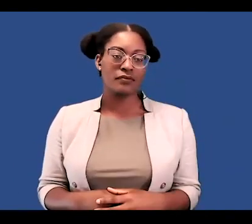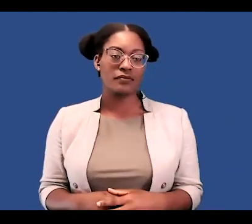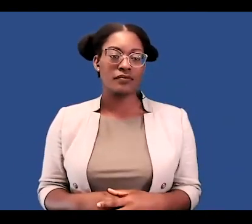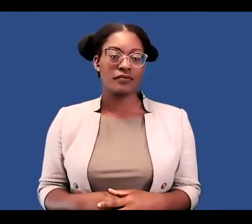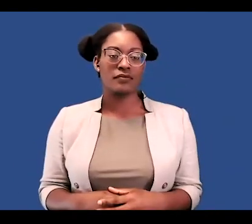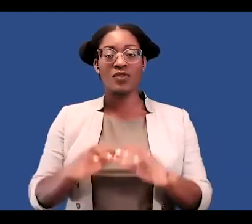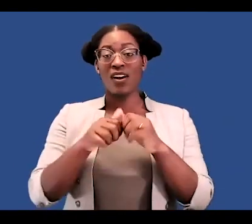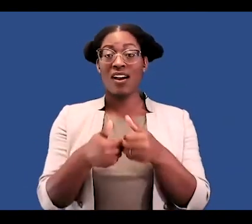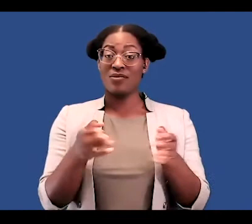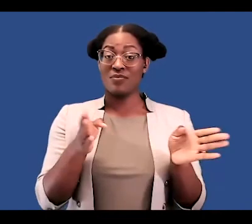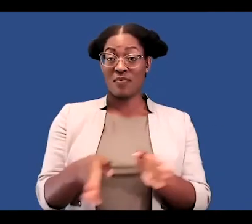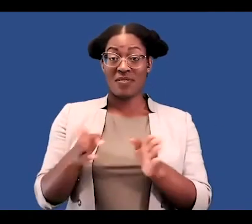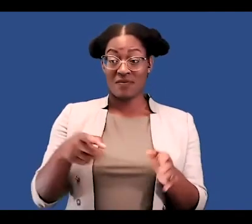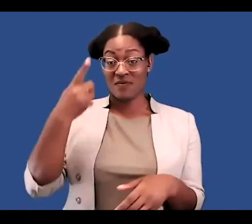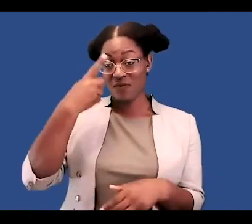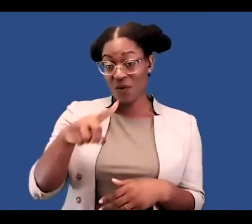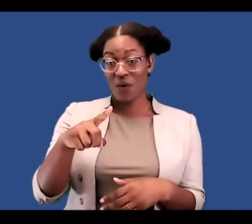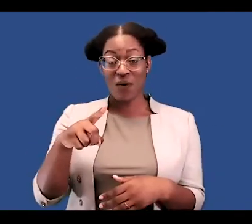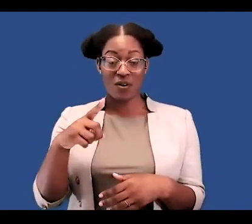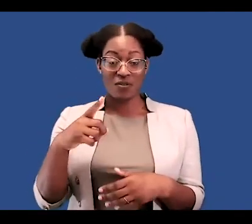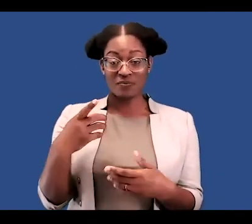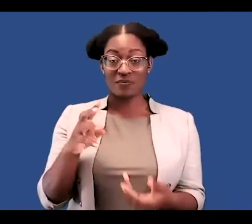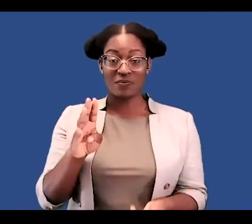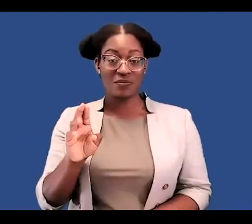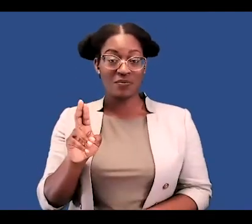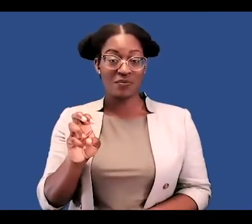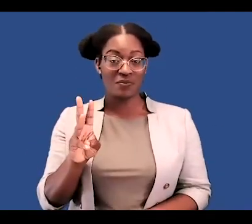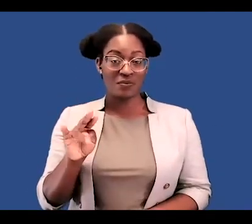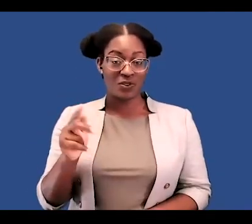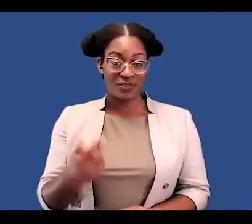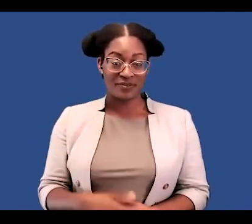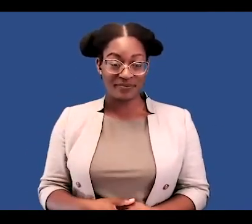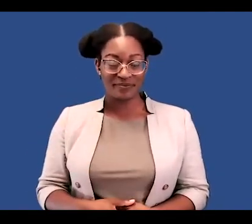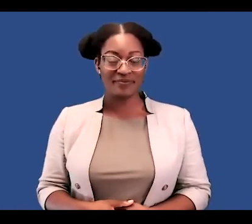how to prepare them to brew. So move that pencil.